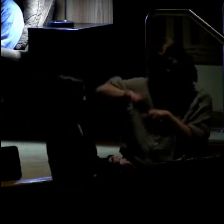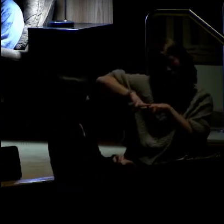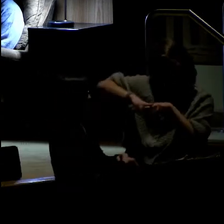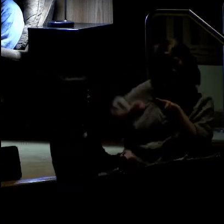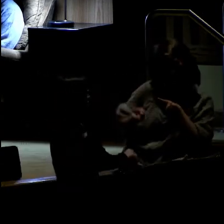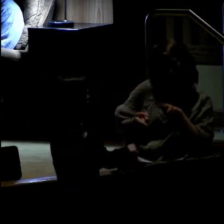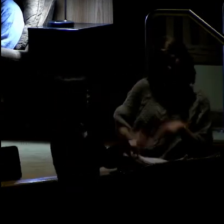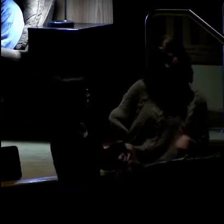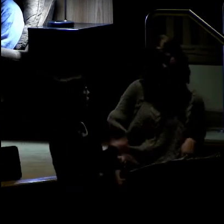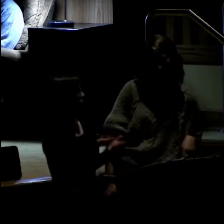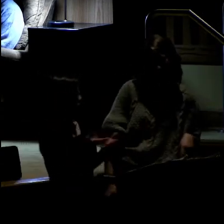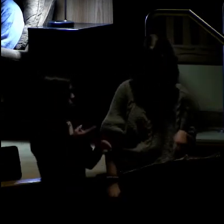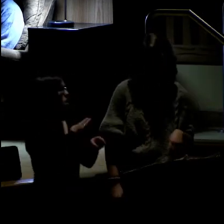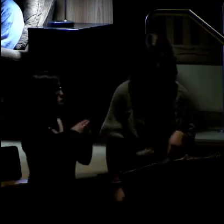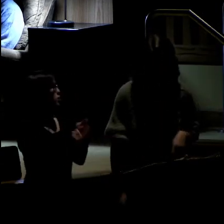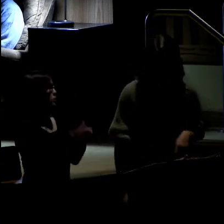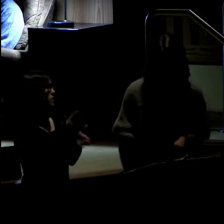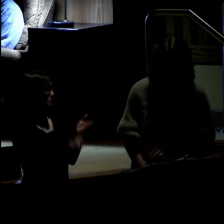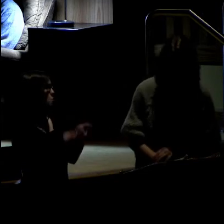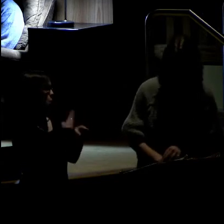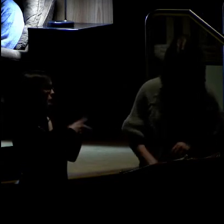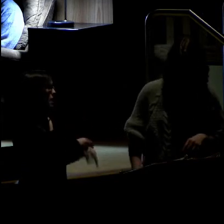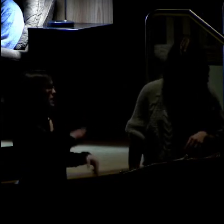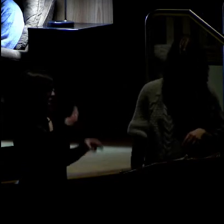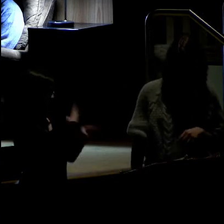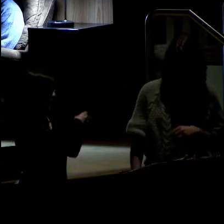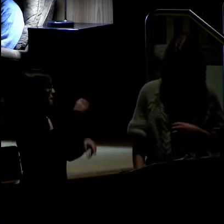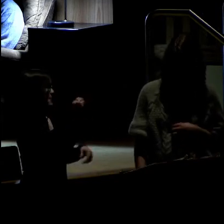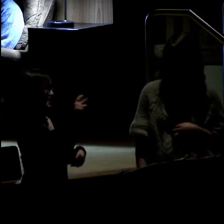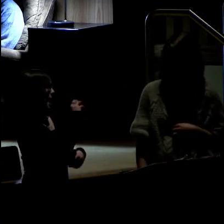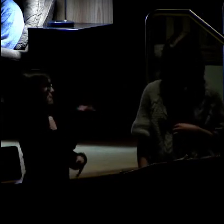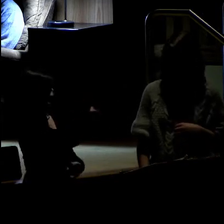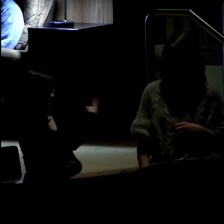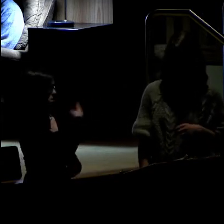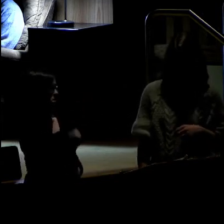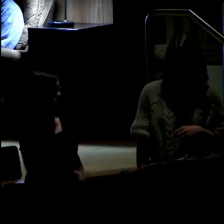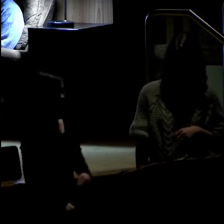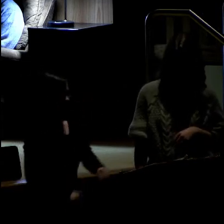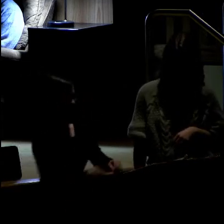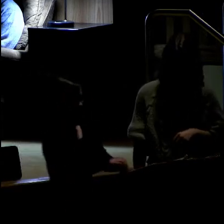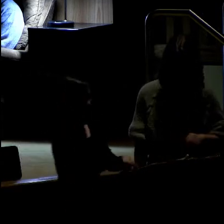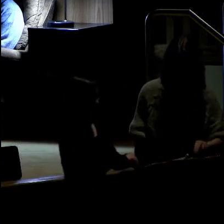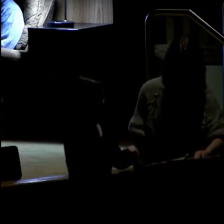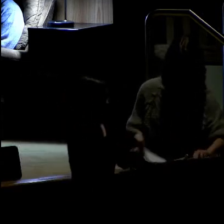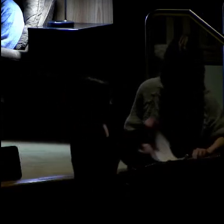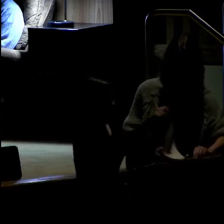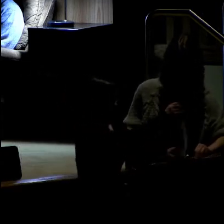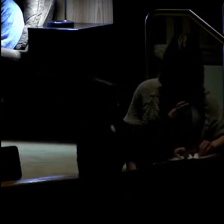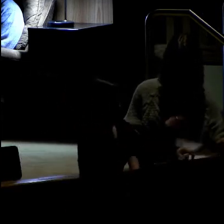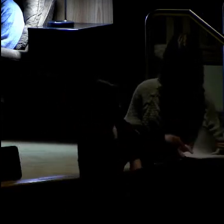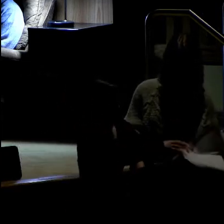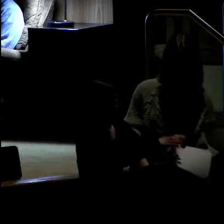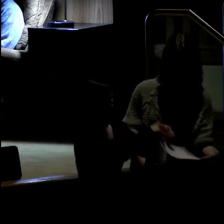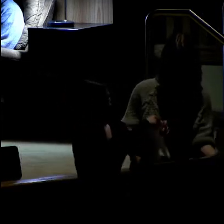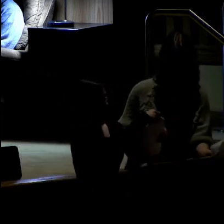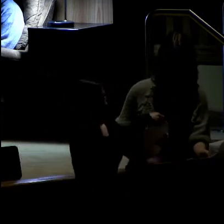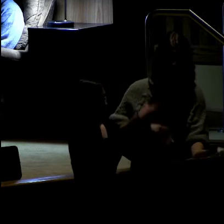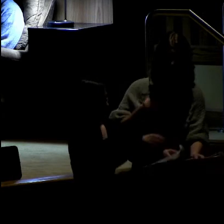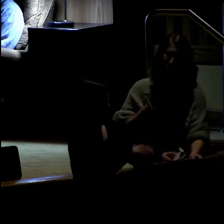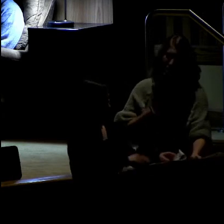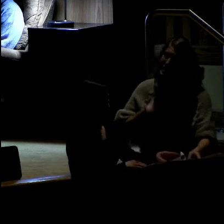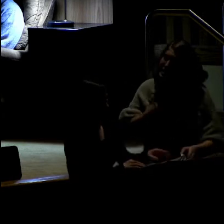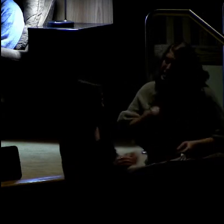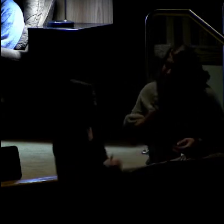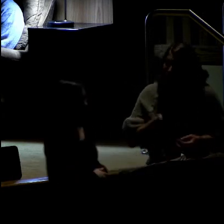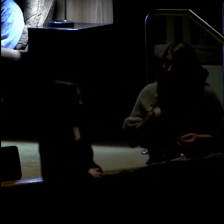pounds anyways. Yeah, I could lose a few pounds, and his name is Sammy. Come on, Becky, please?